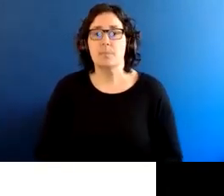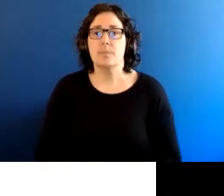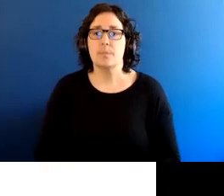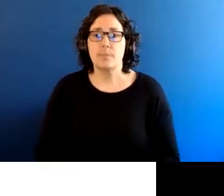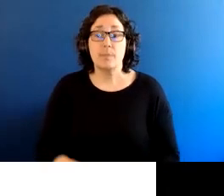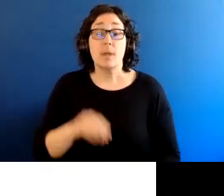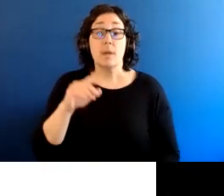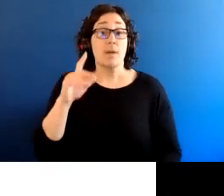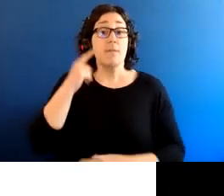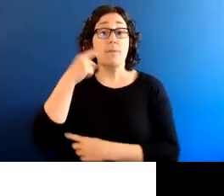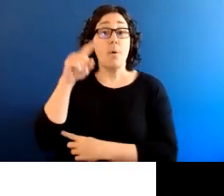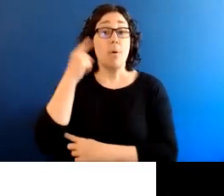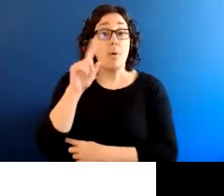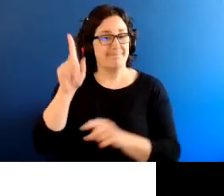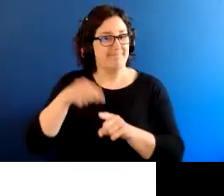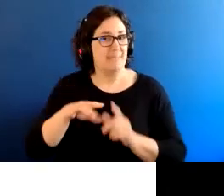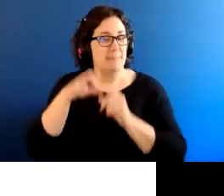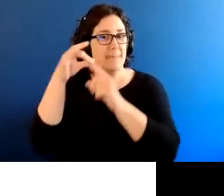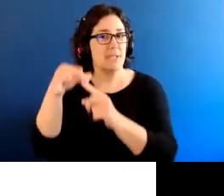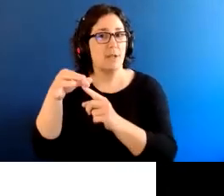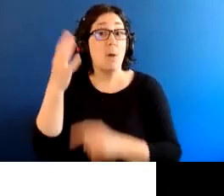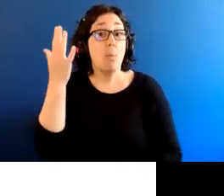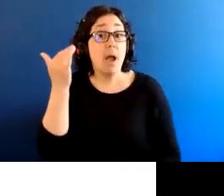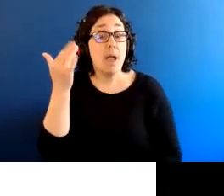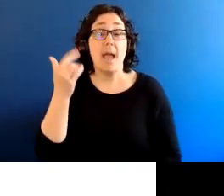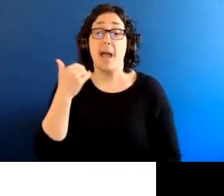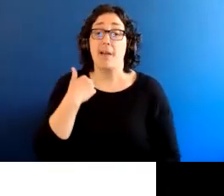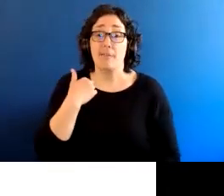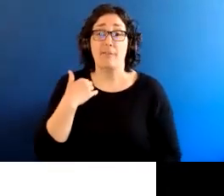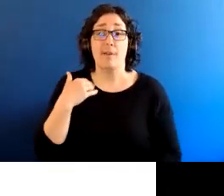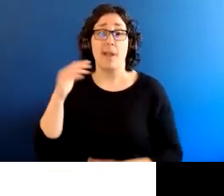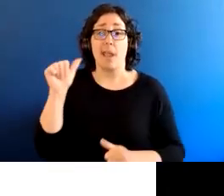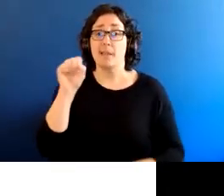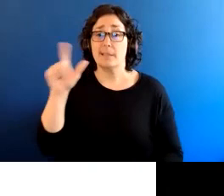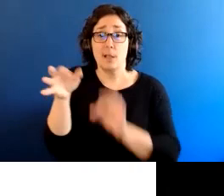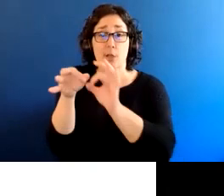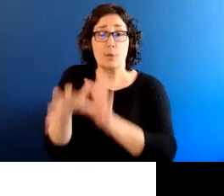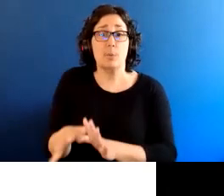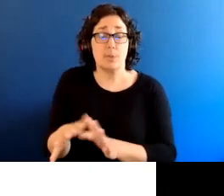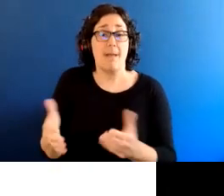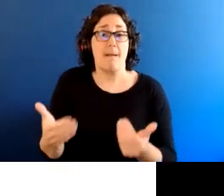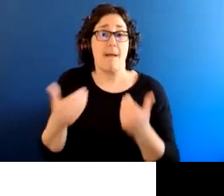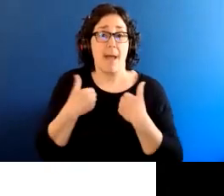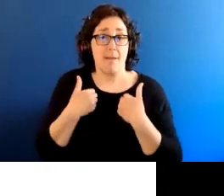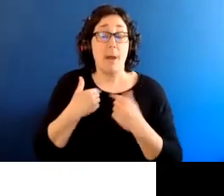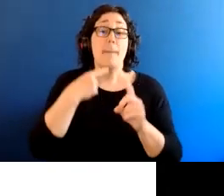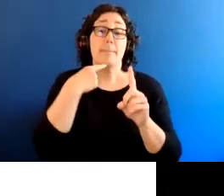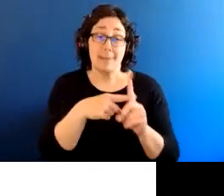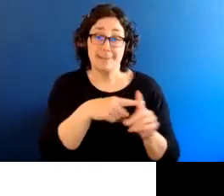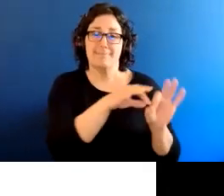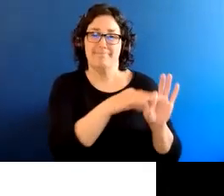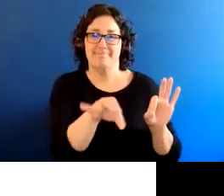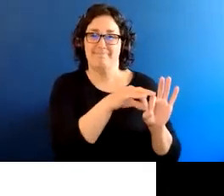This webinar is special today because we have American Sign Language interpretation and closed